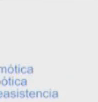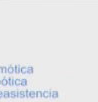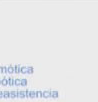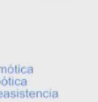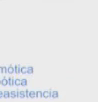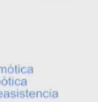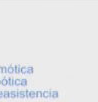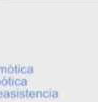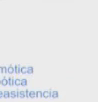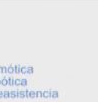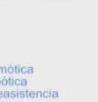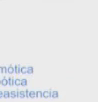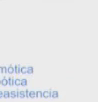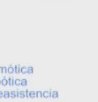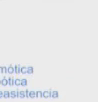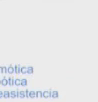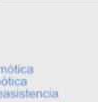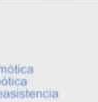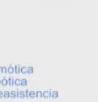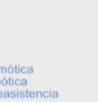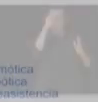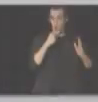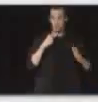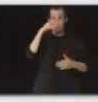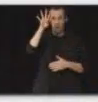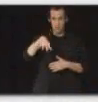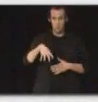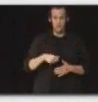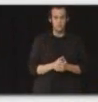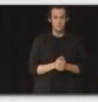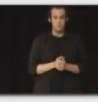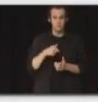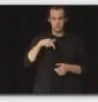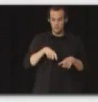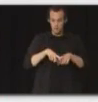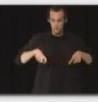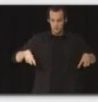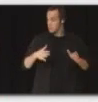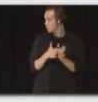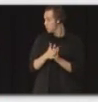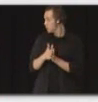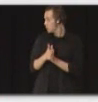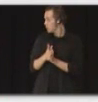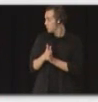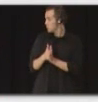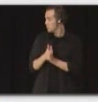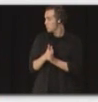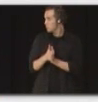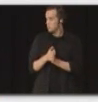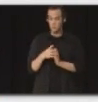with us, such an important event with us here at the Catalan facilities of